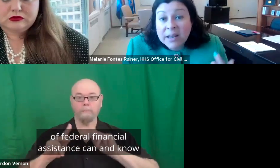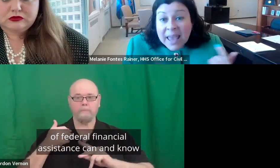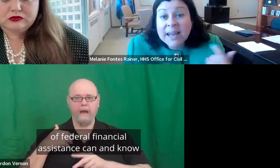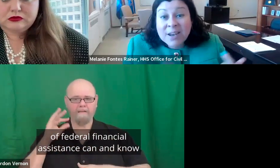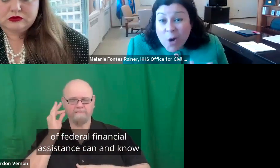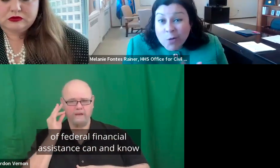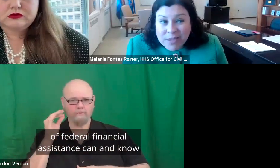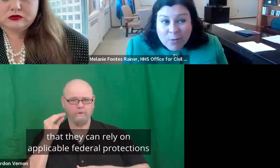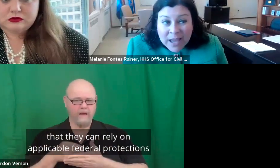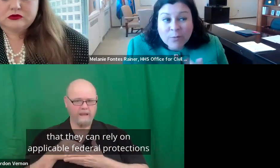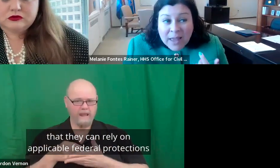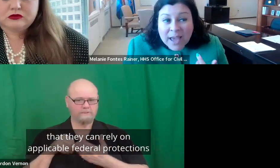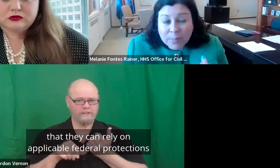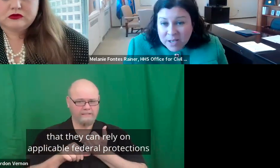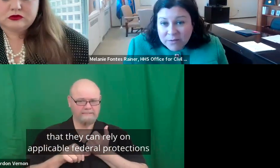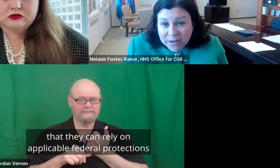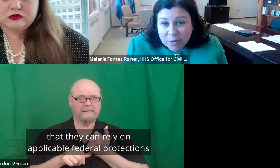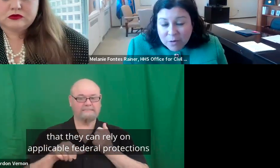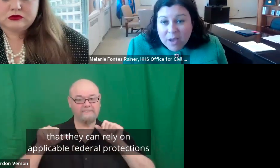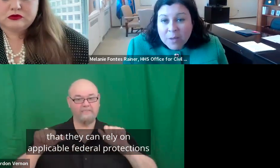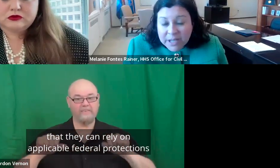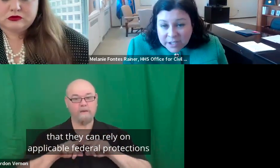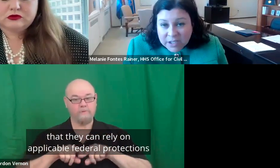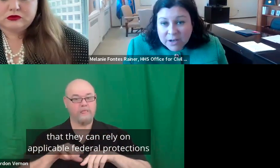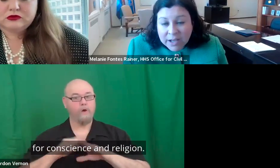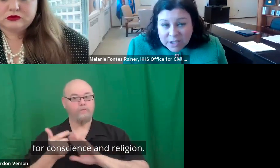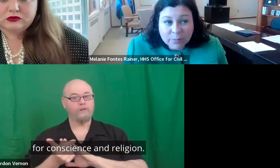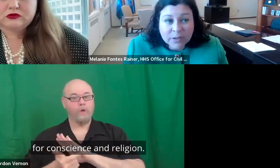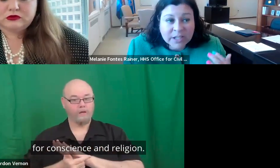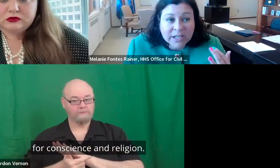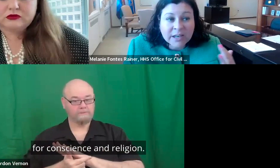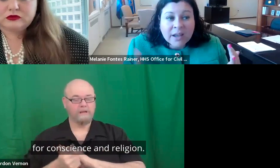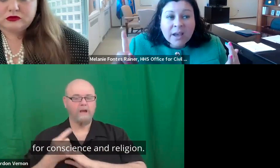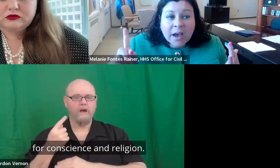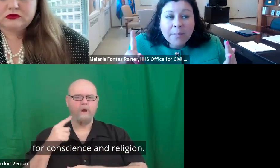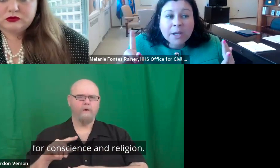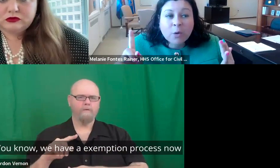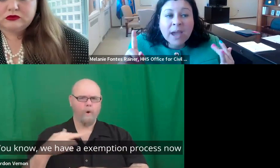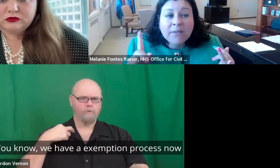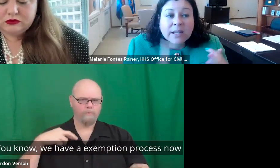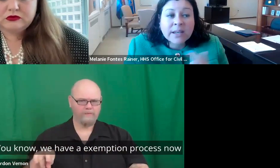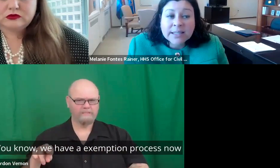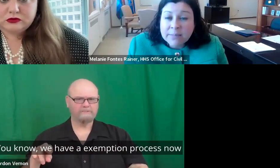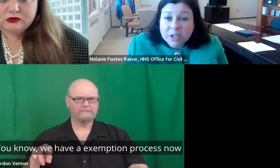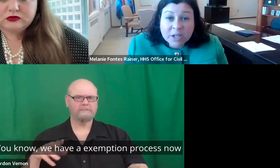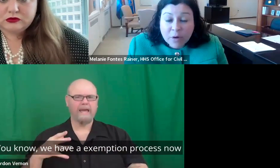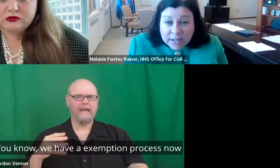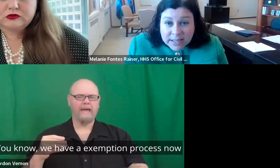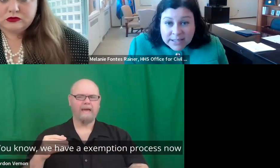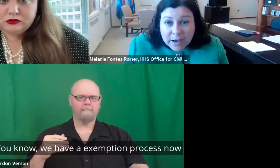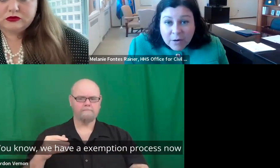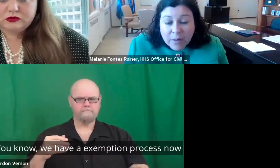assistance can and know that they can rely on applicable federal protections for conscience and religion. We have an